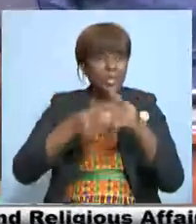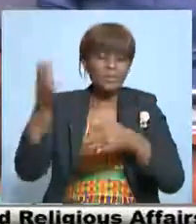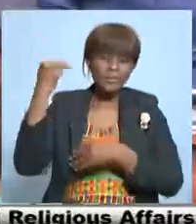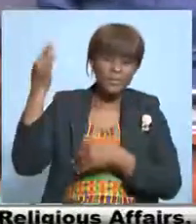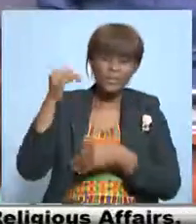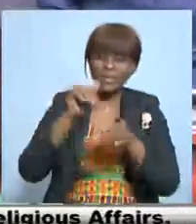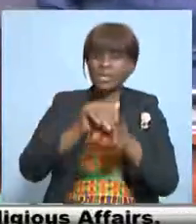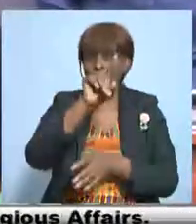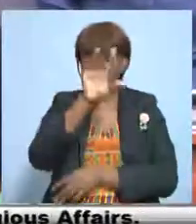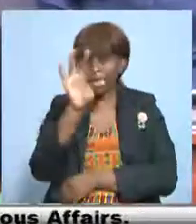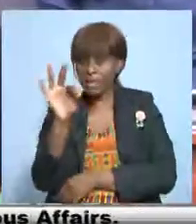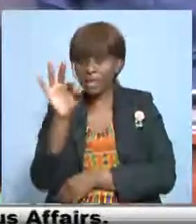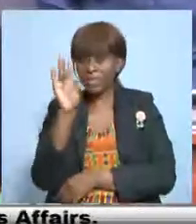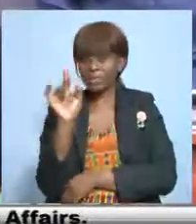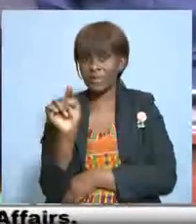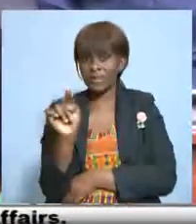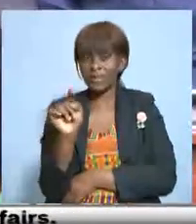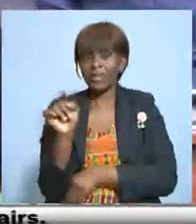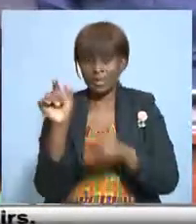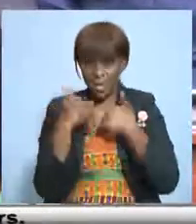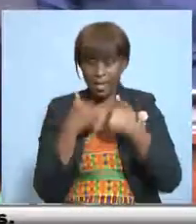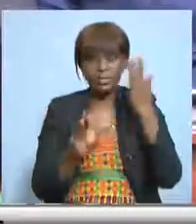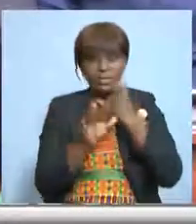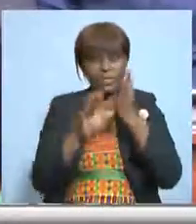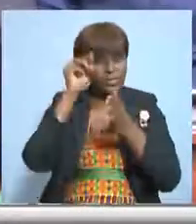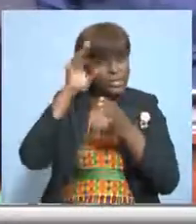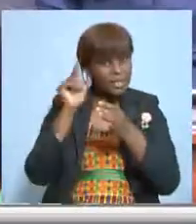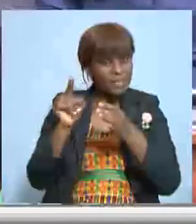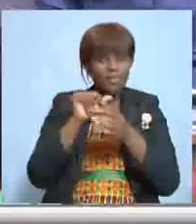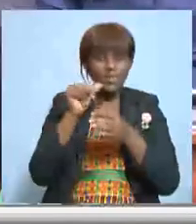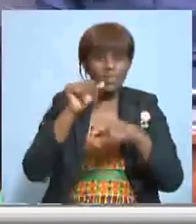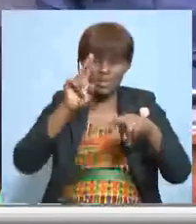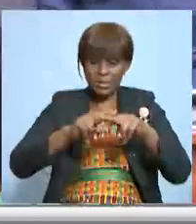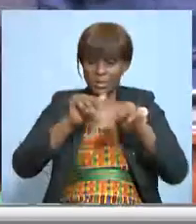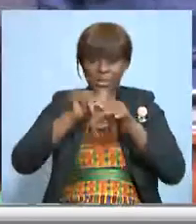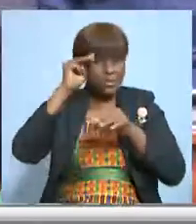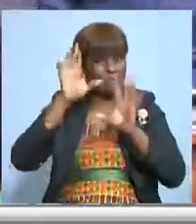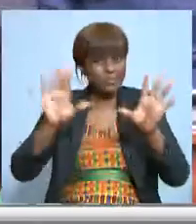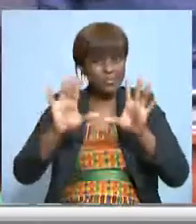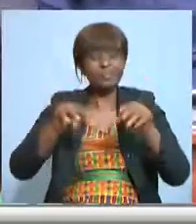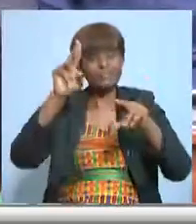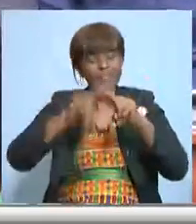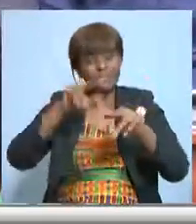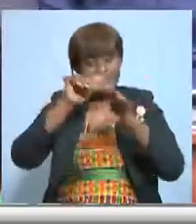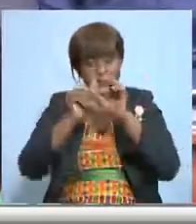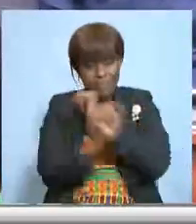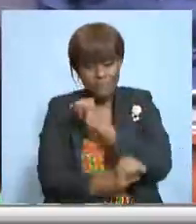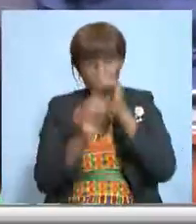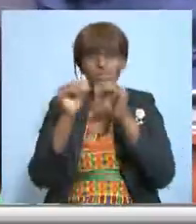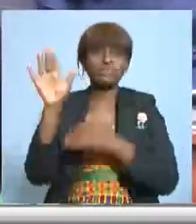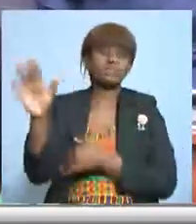in 1997. There was a deputy minister not sitting in a ministry, sitting in State